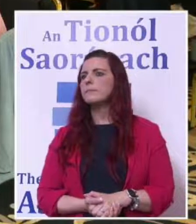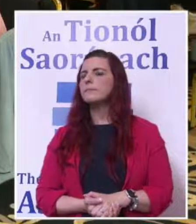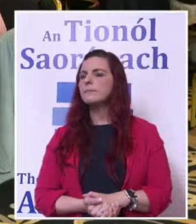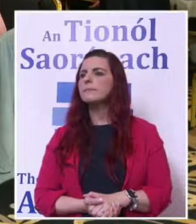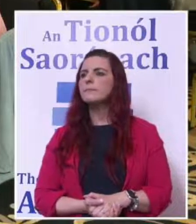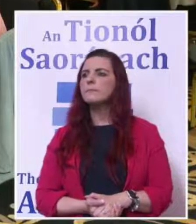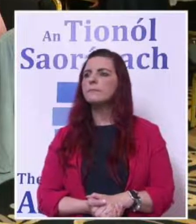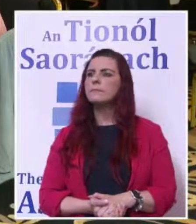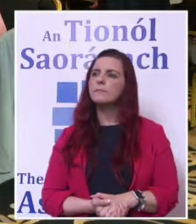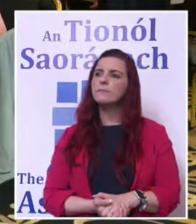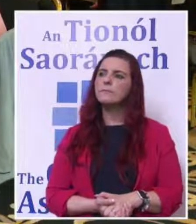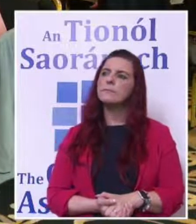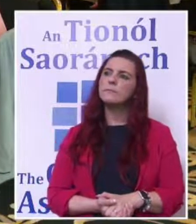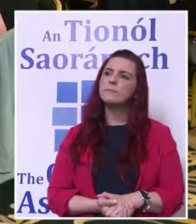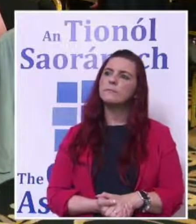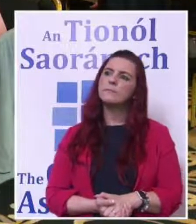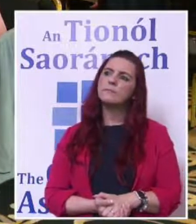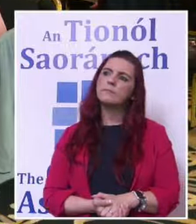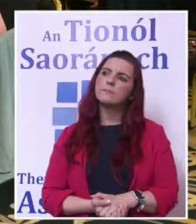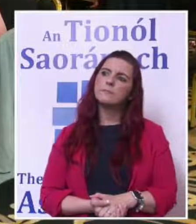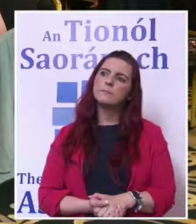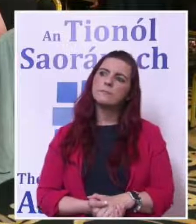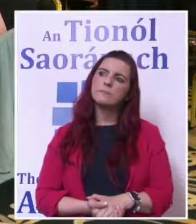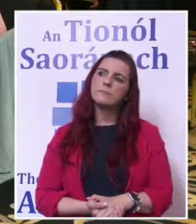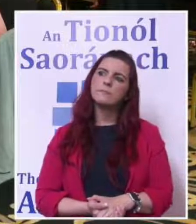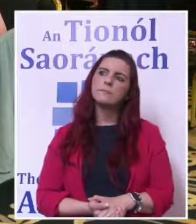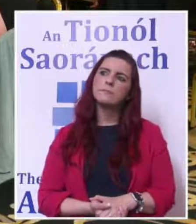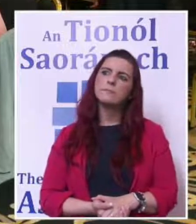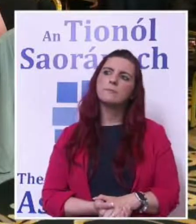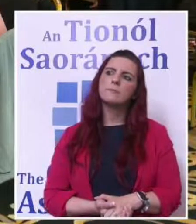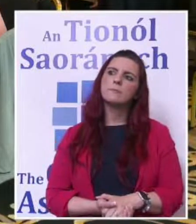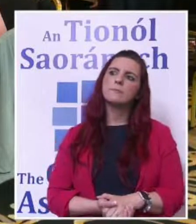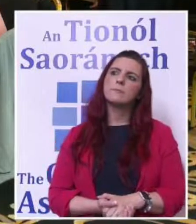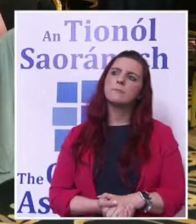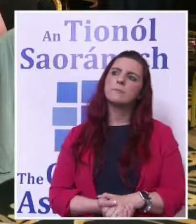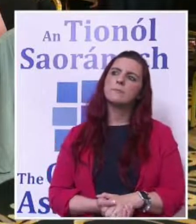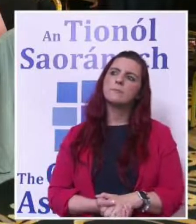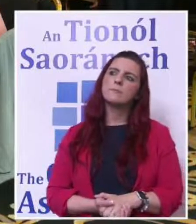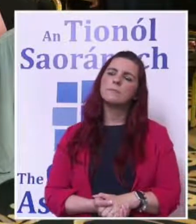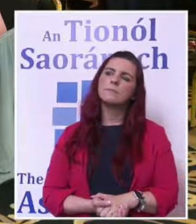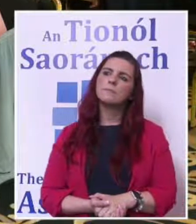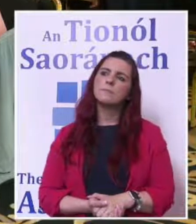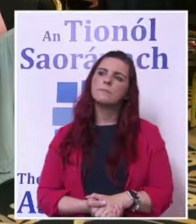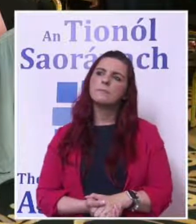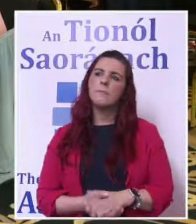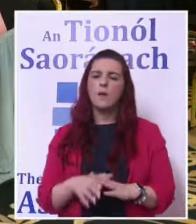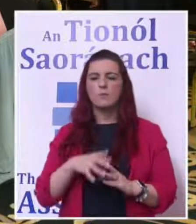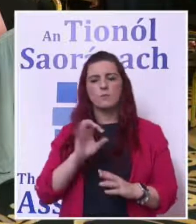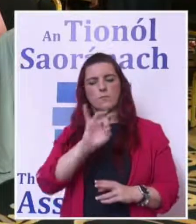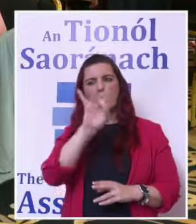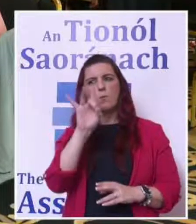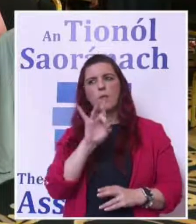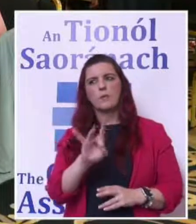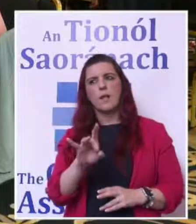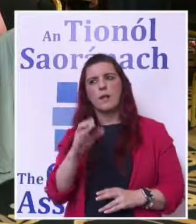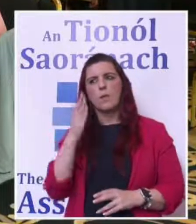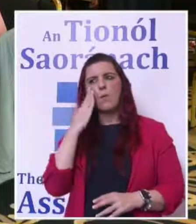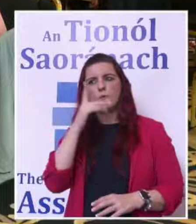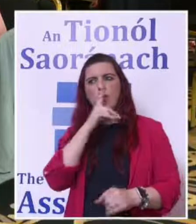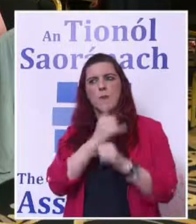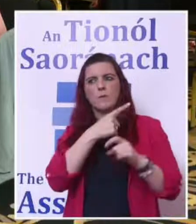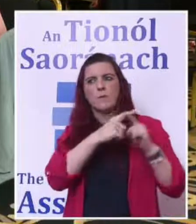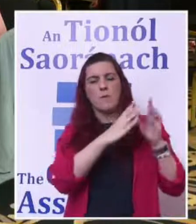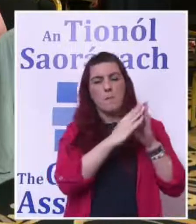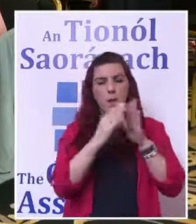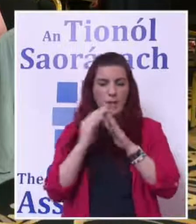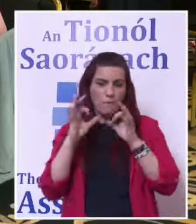Hi. Yeah. I think I just comment and a question, because we're talking on models, and obviously the better the model, the